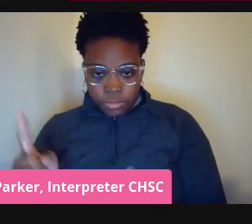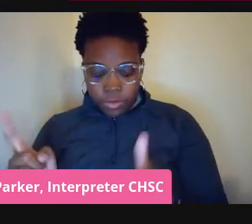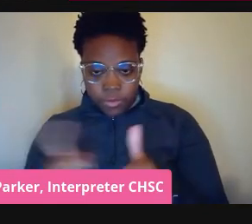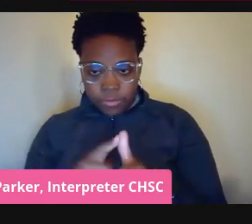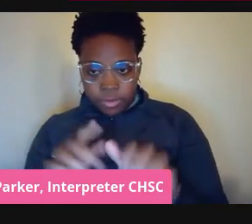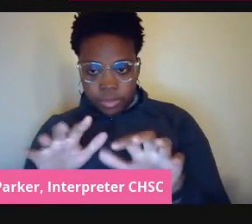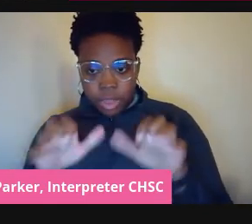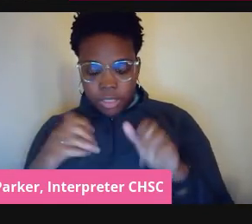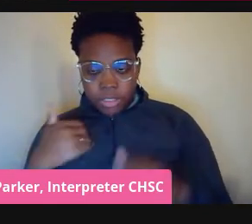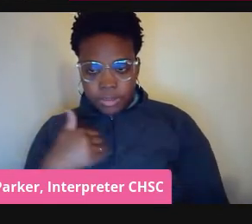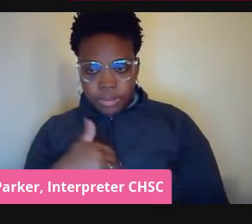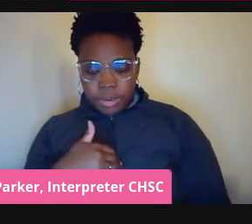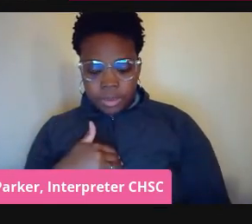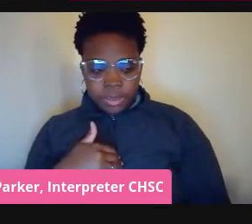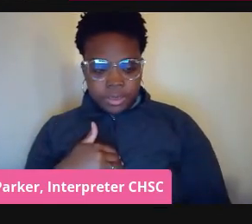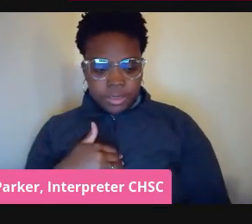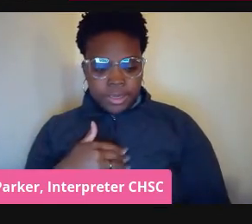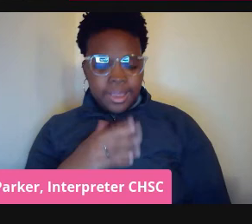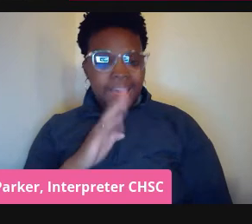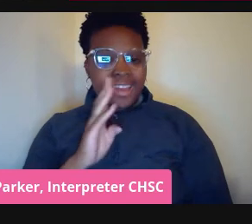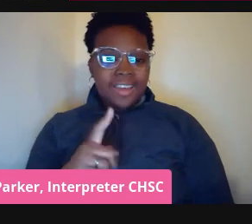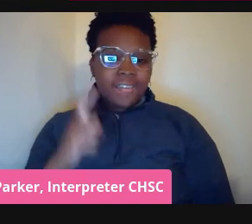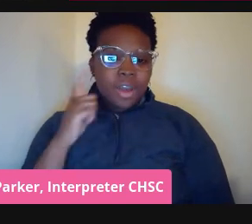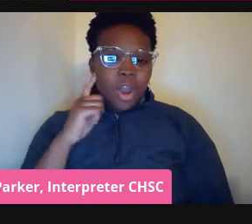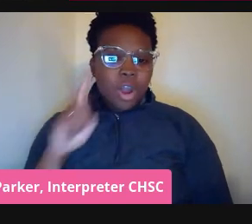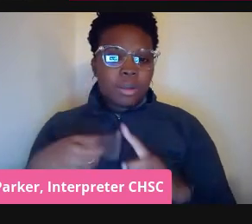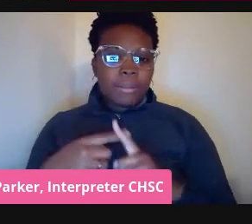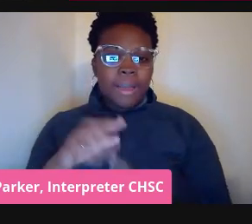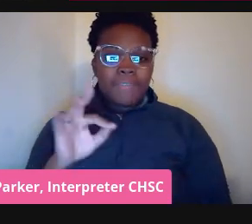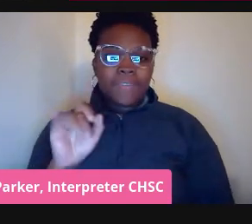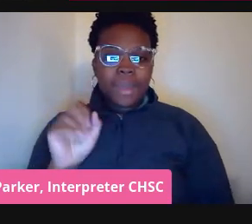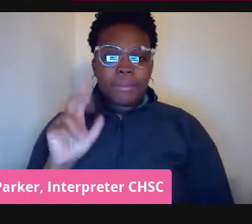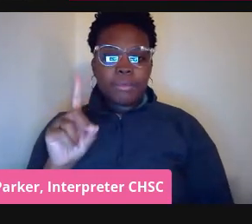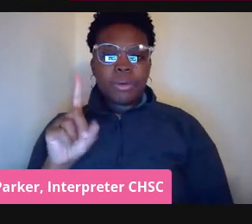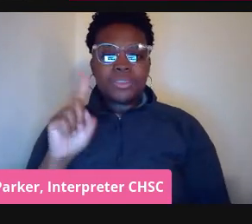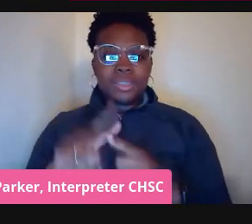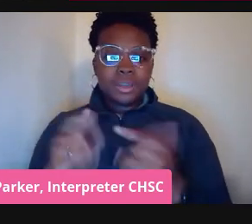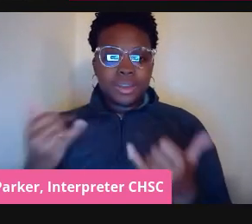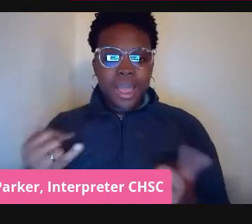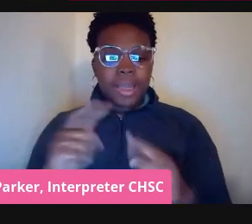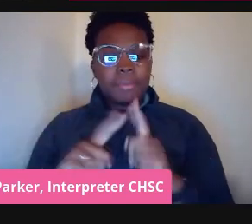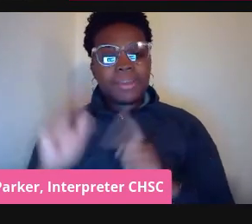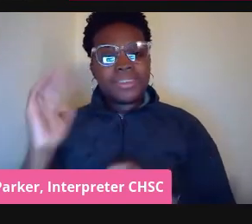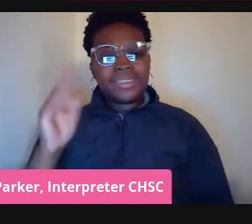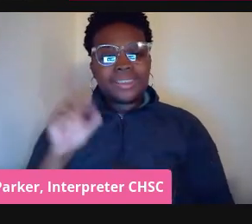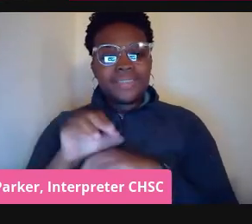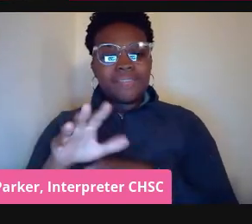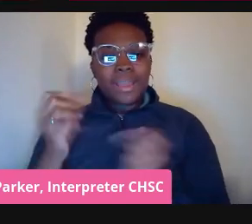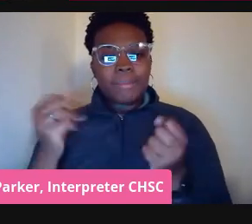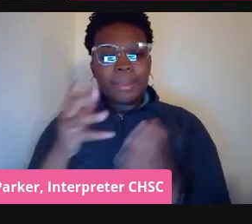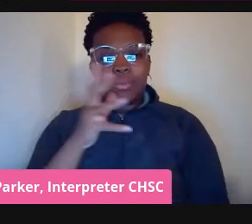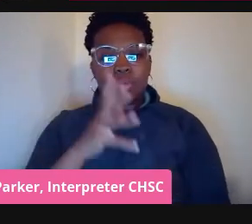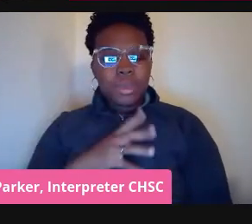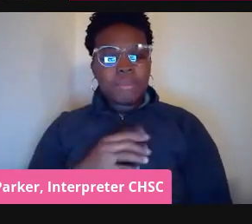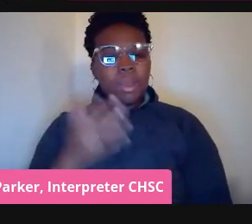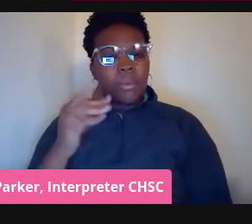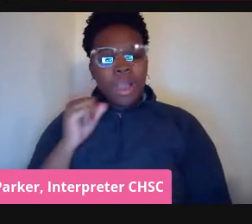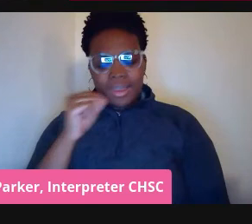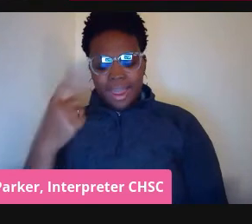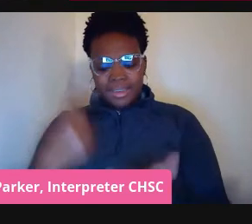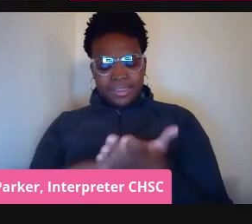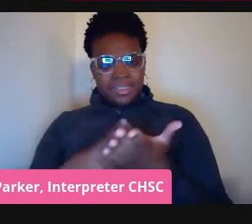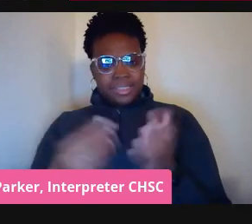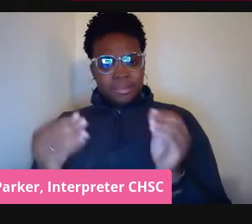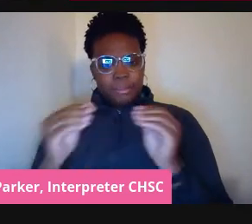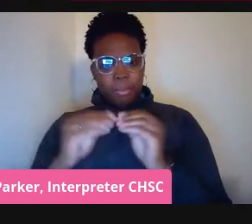reads, I've never heard about fibroids until now, but it seems to affect so many women. Why is this not talked about more